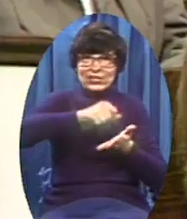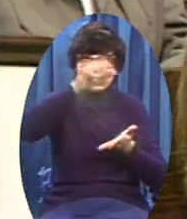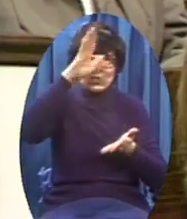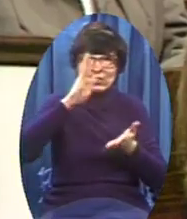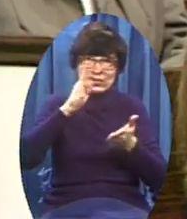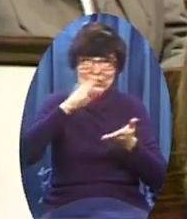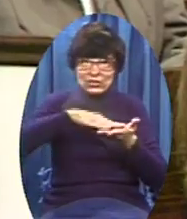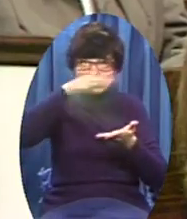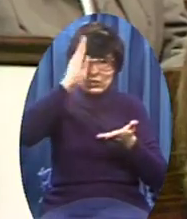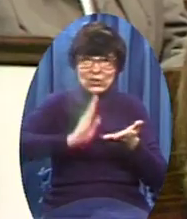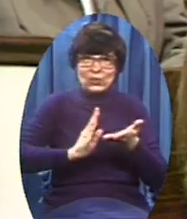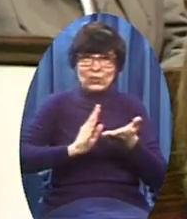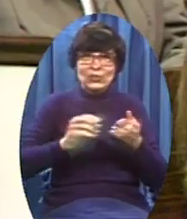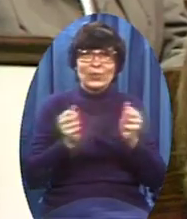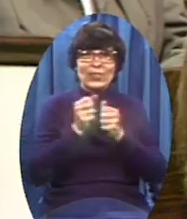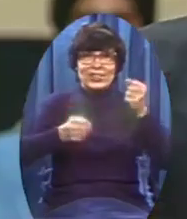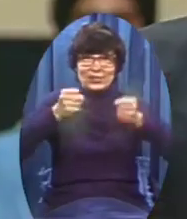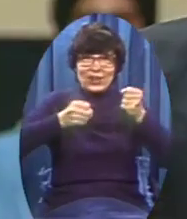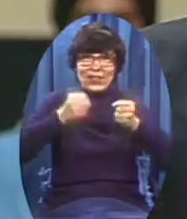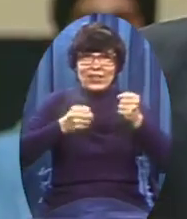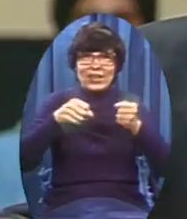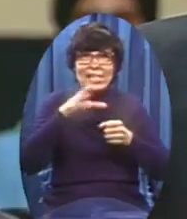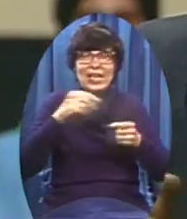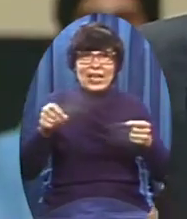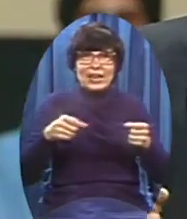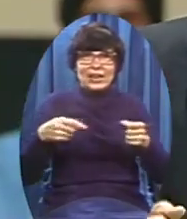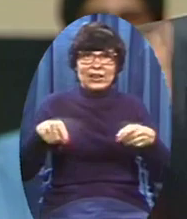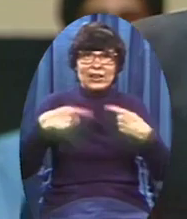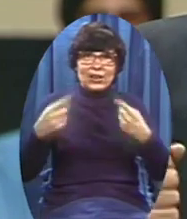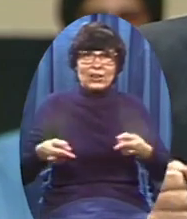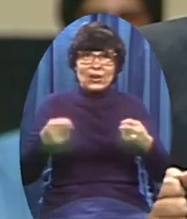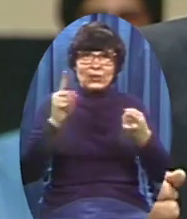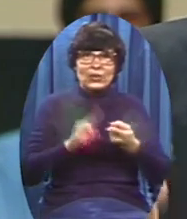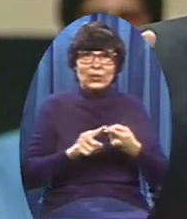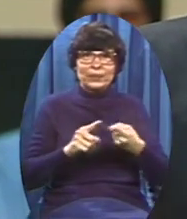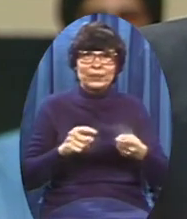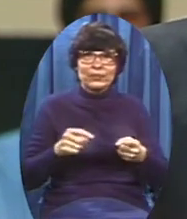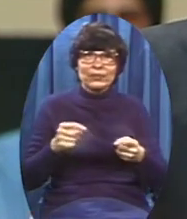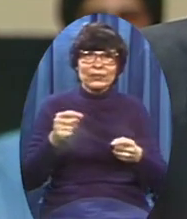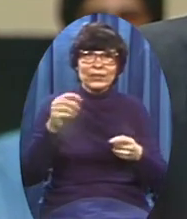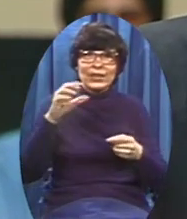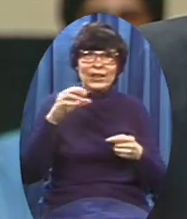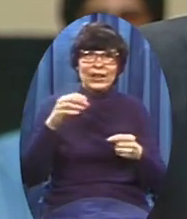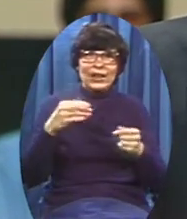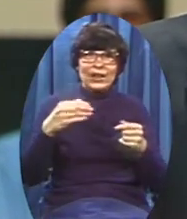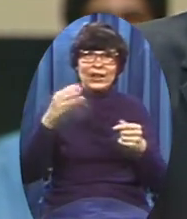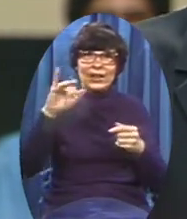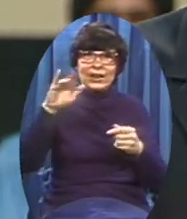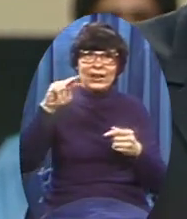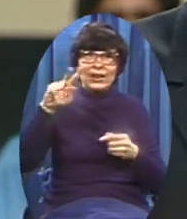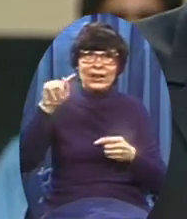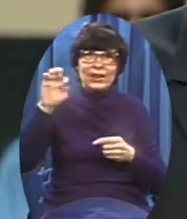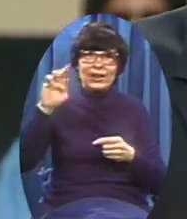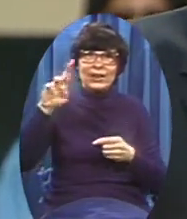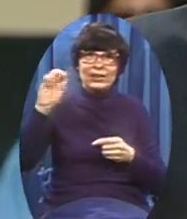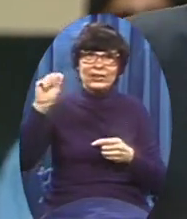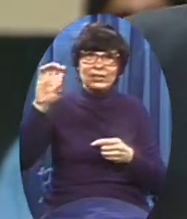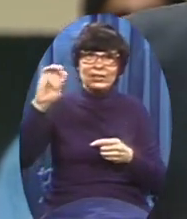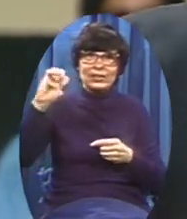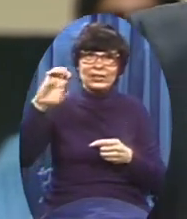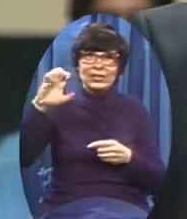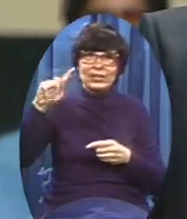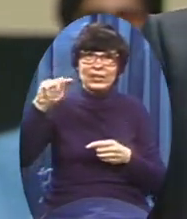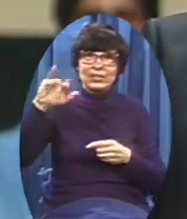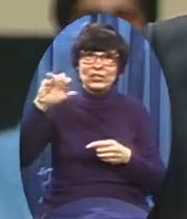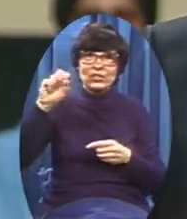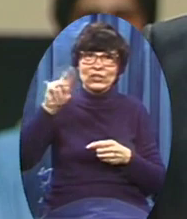And then he'd come up to an intersection, and he'd beat on the car and jerk it and yell, and his wife and Brother Mr.